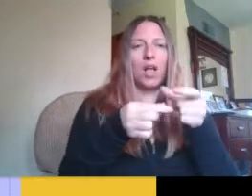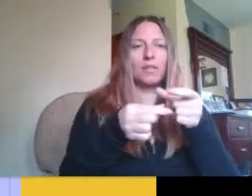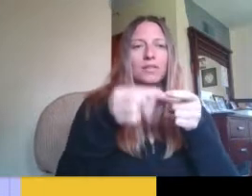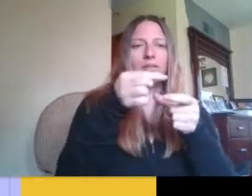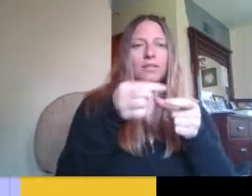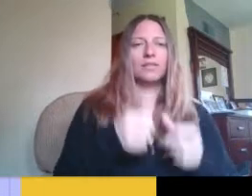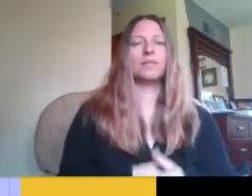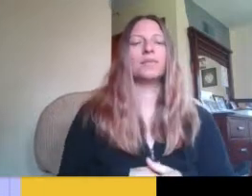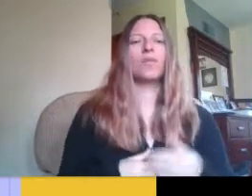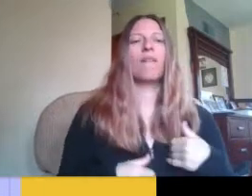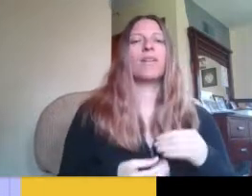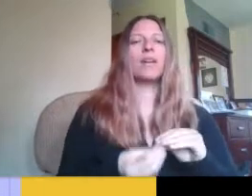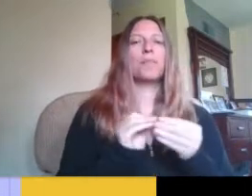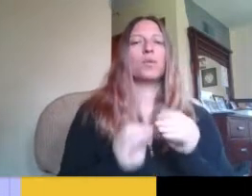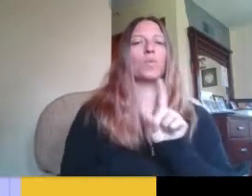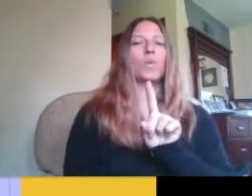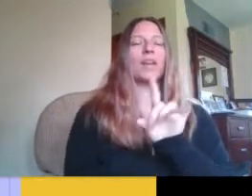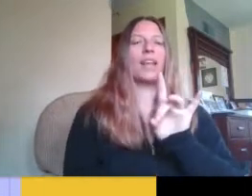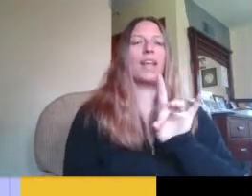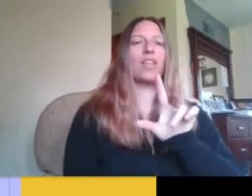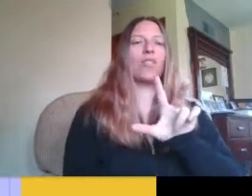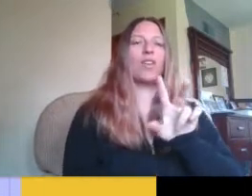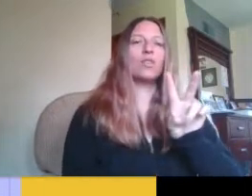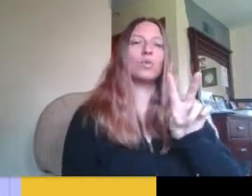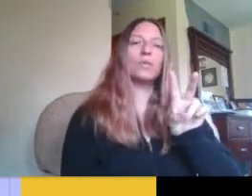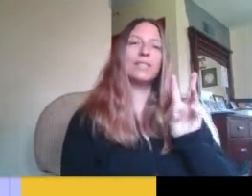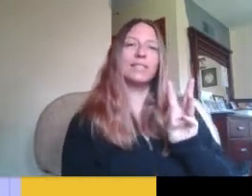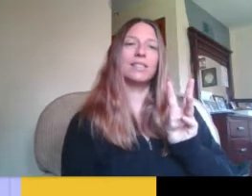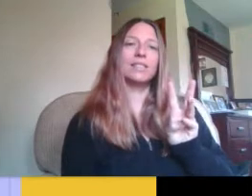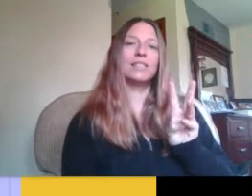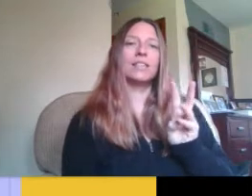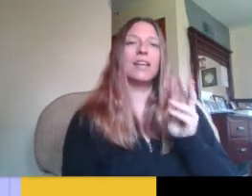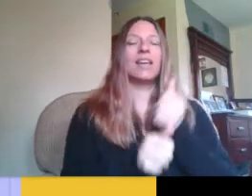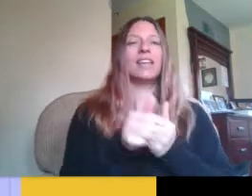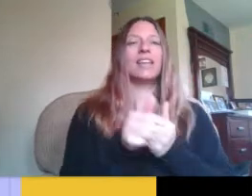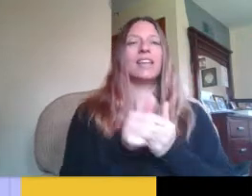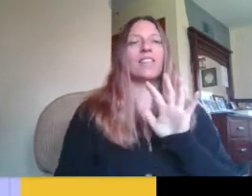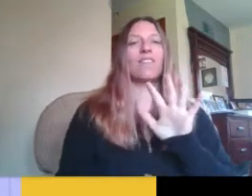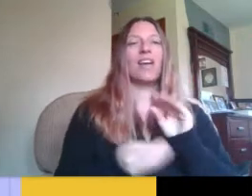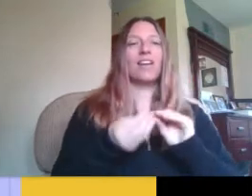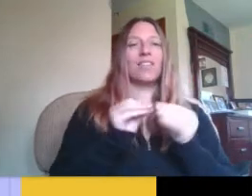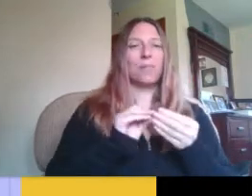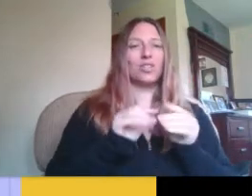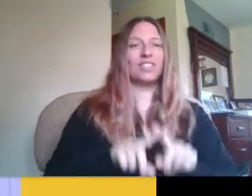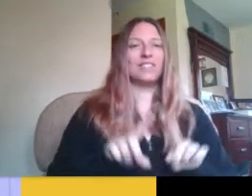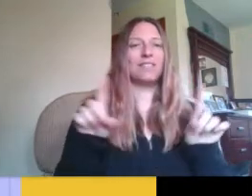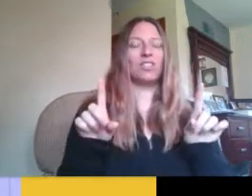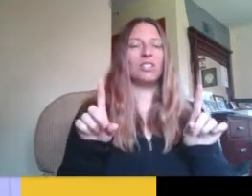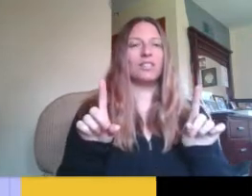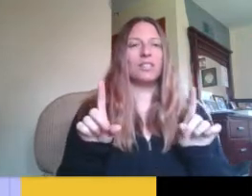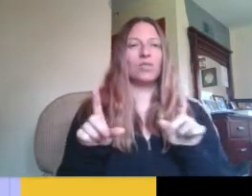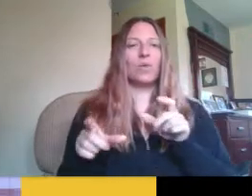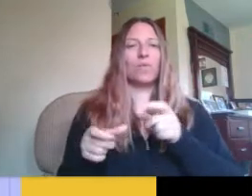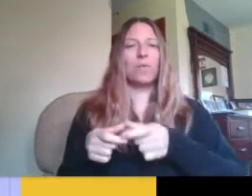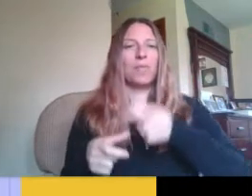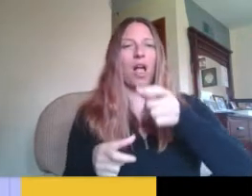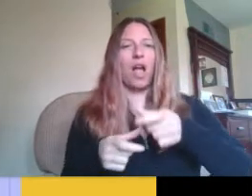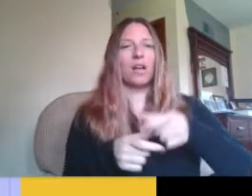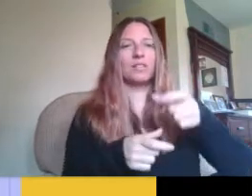3, 2, 6. Right now, since each of the 5 numbers is different, the stacks of blocks are all different heights. But what